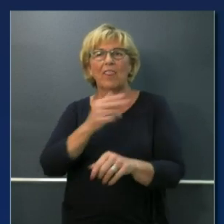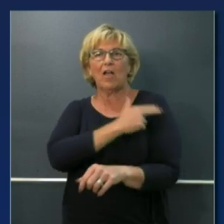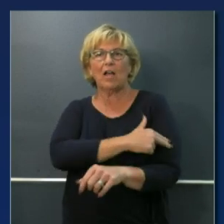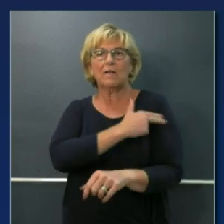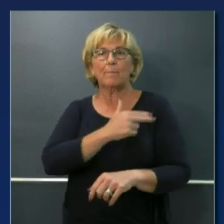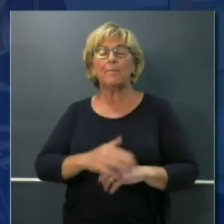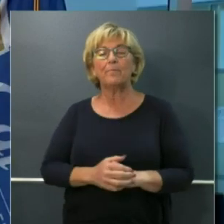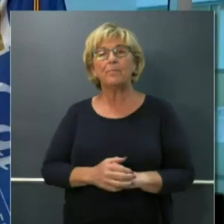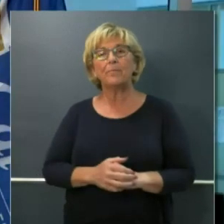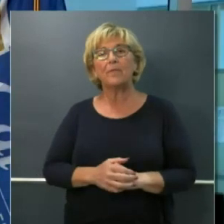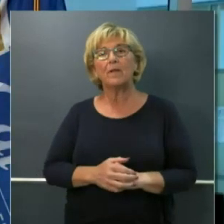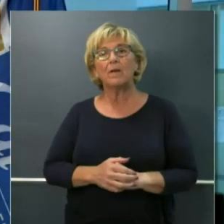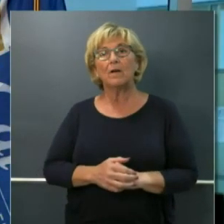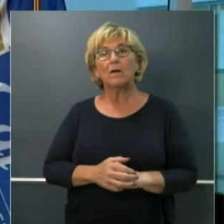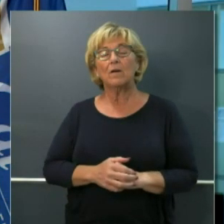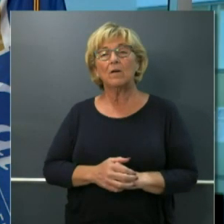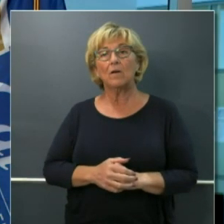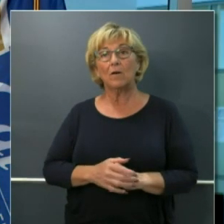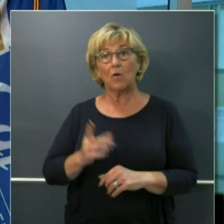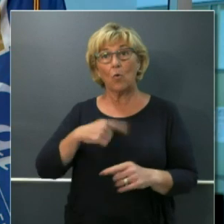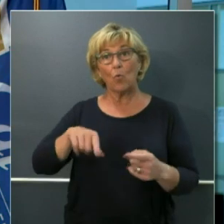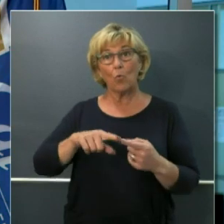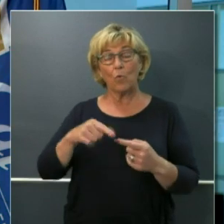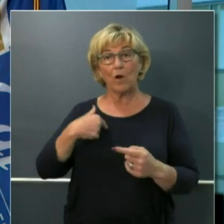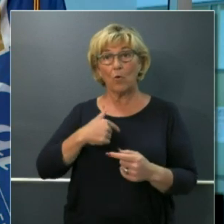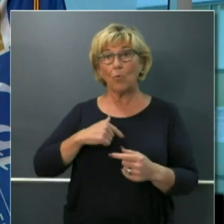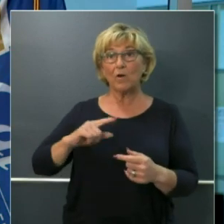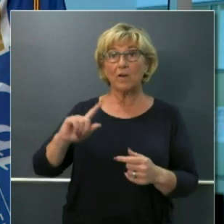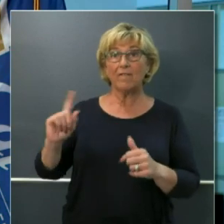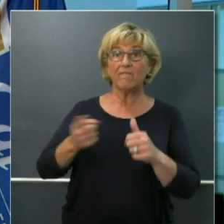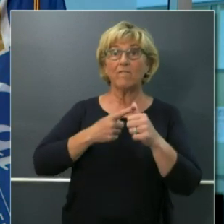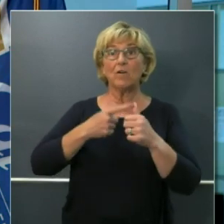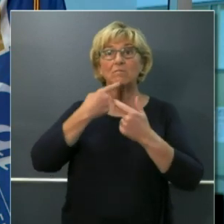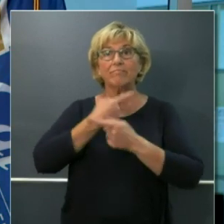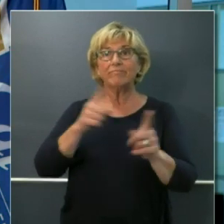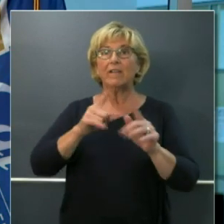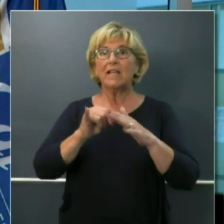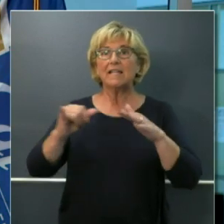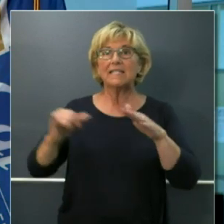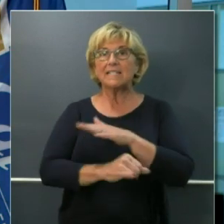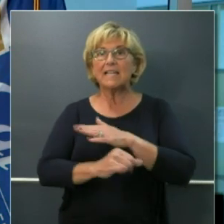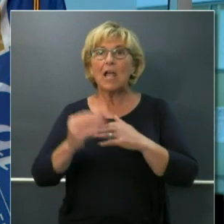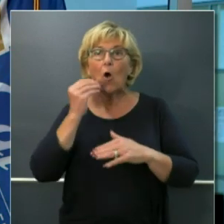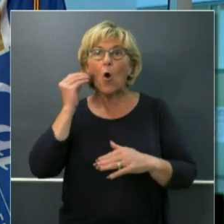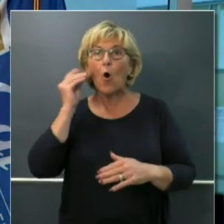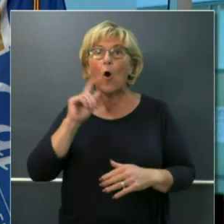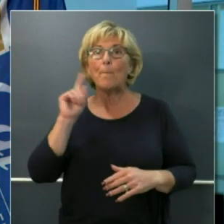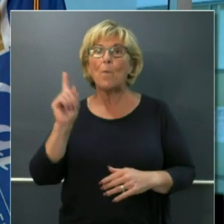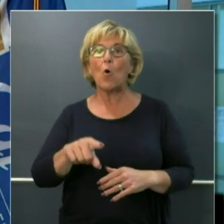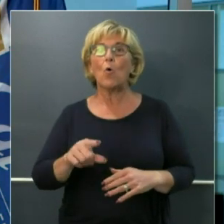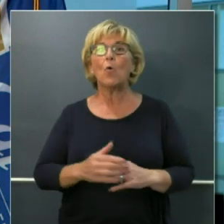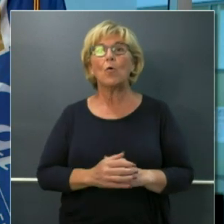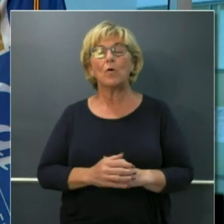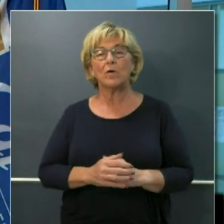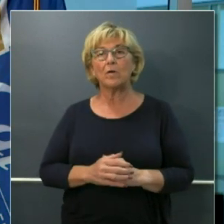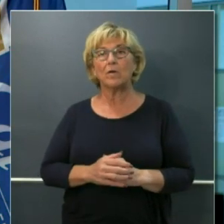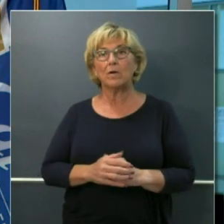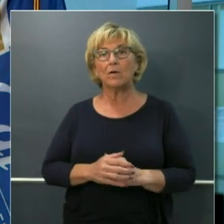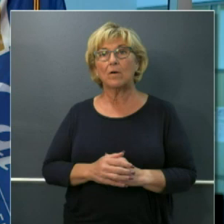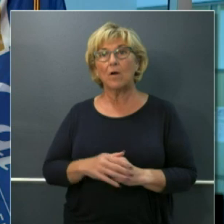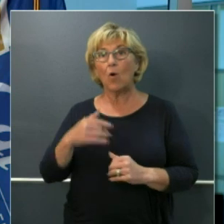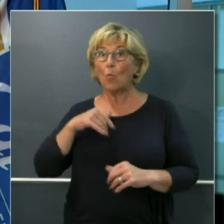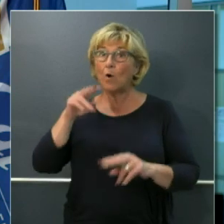shown us from the very beginning, first of all, when we introduced our stay-at-home orders. And over this period of time, it appears, and we're watching